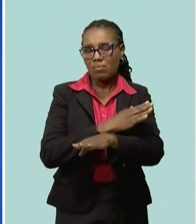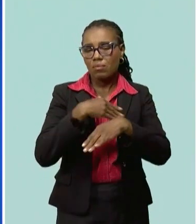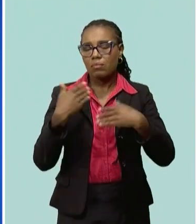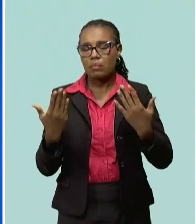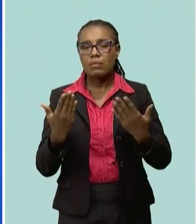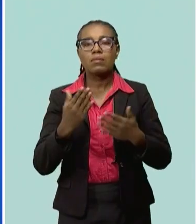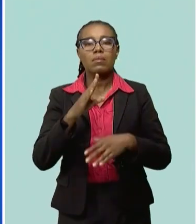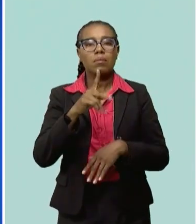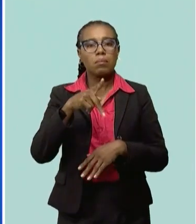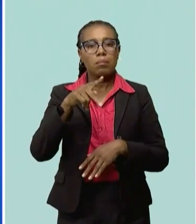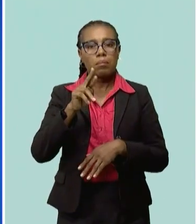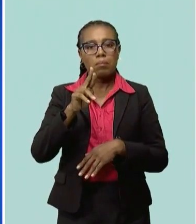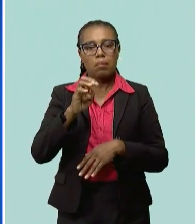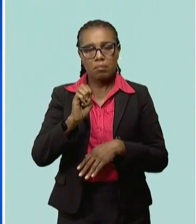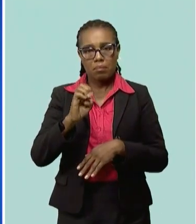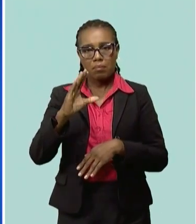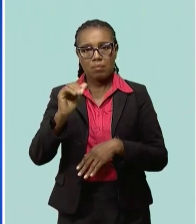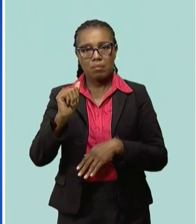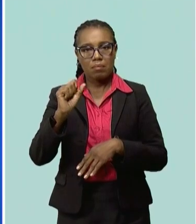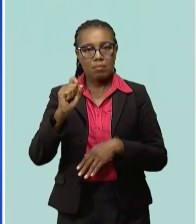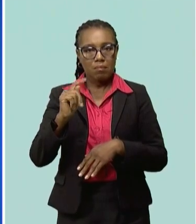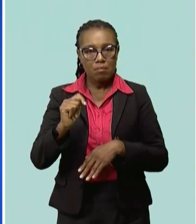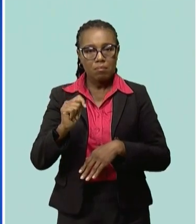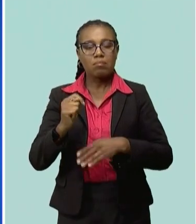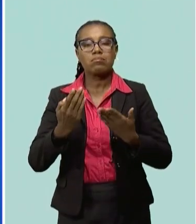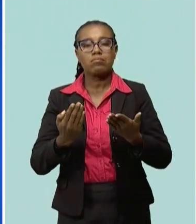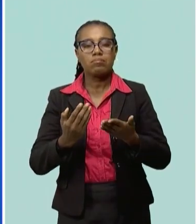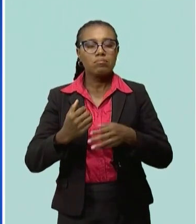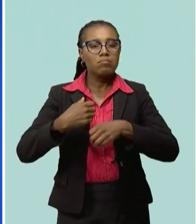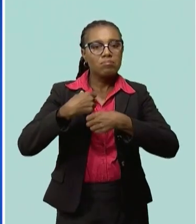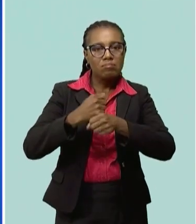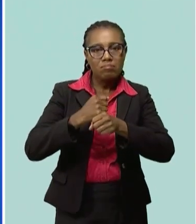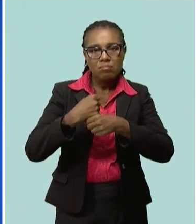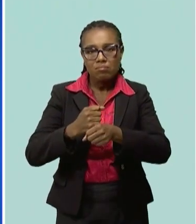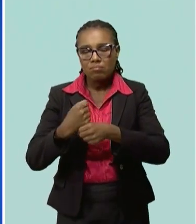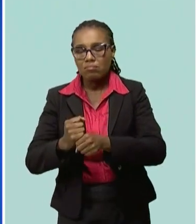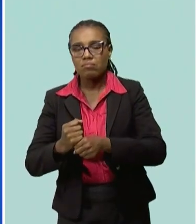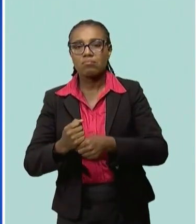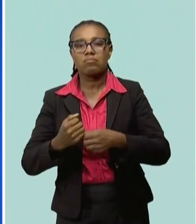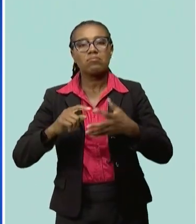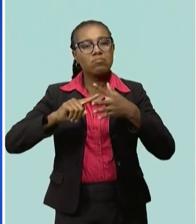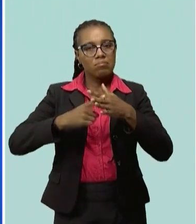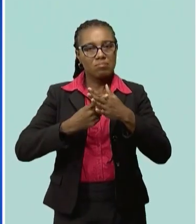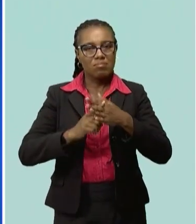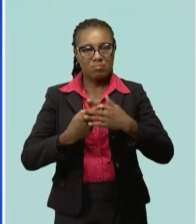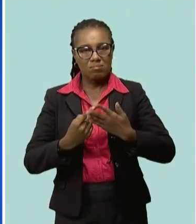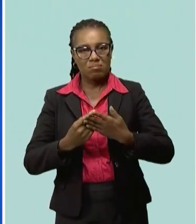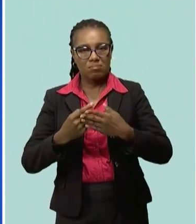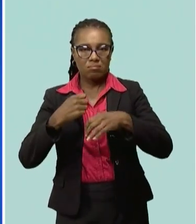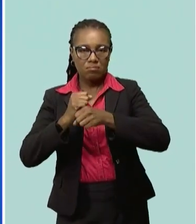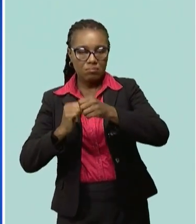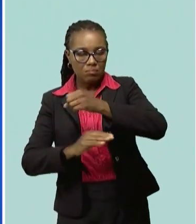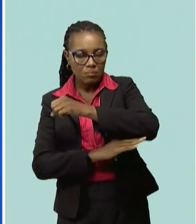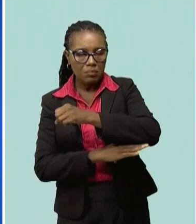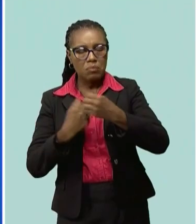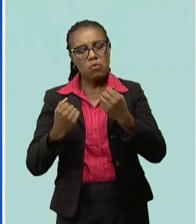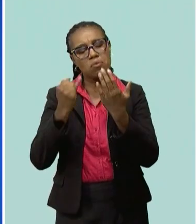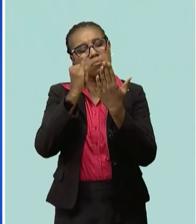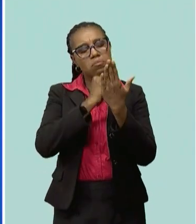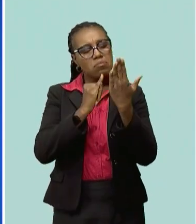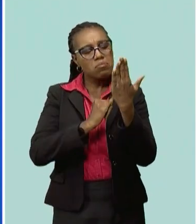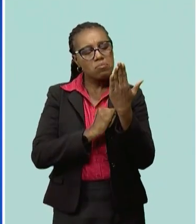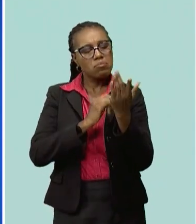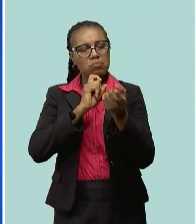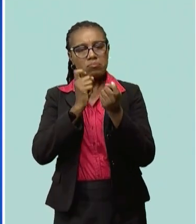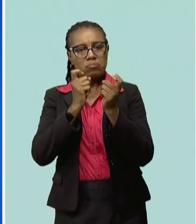to be able to start the works on the bridge. There were some variations that had to be made to the design. I think everybody is well aware that